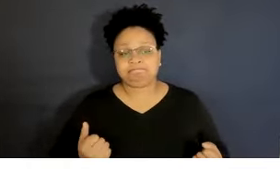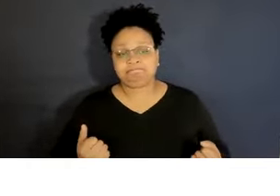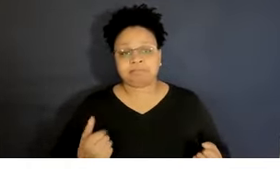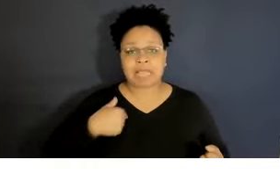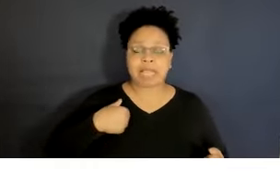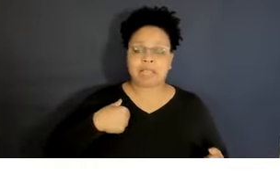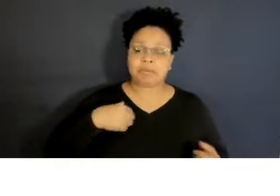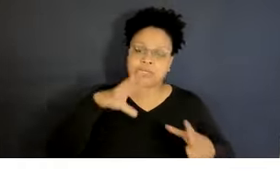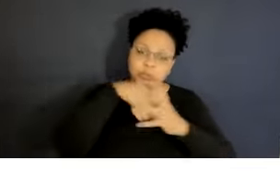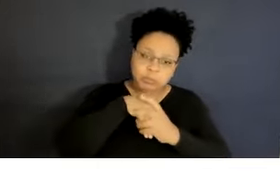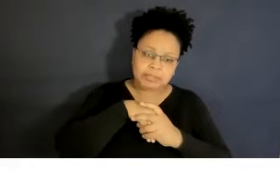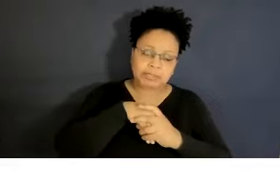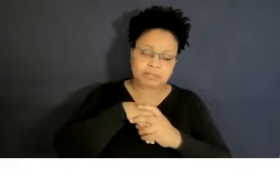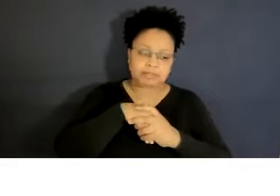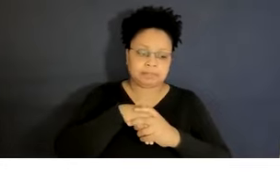within